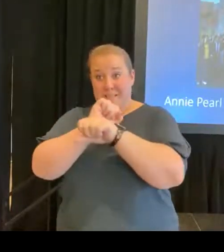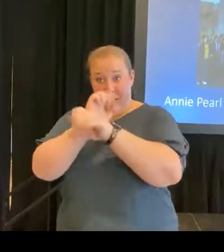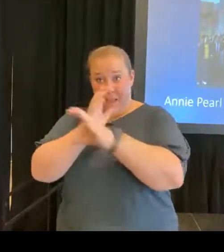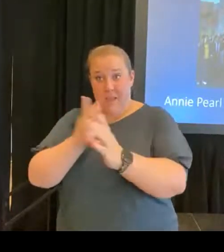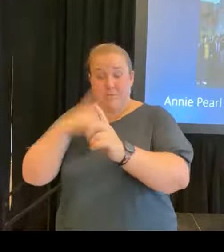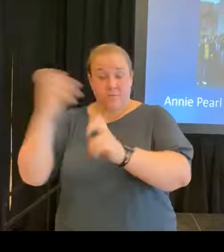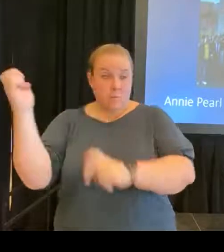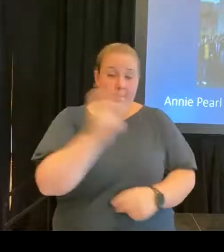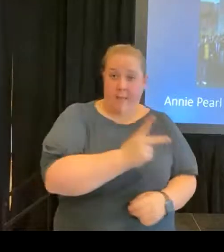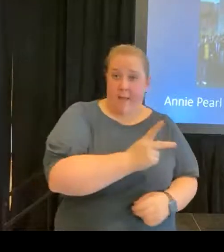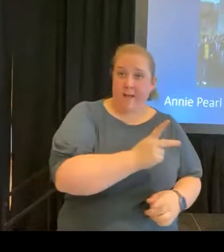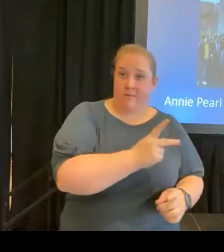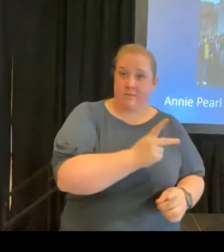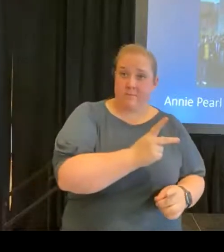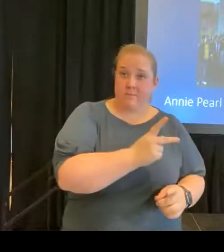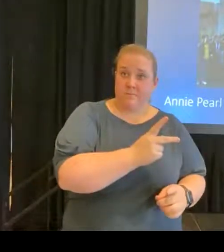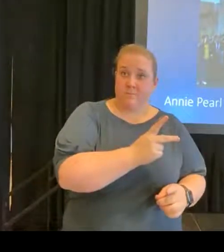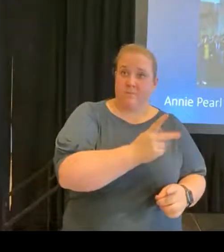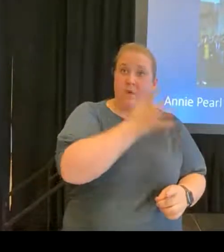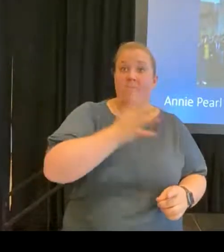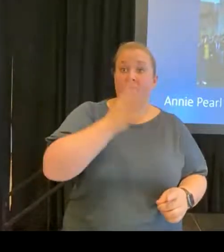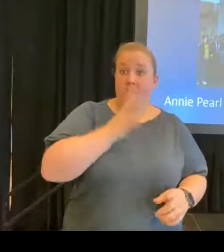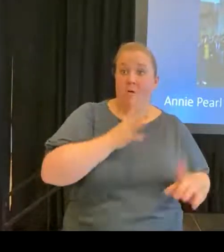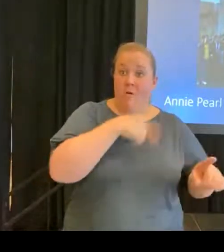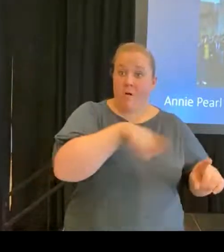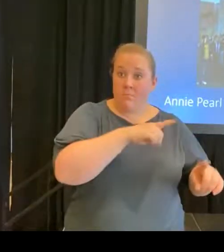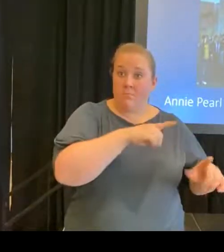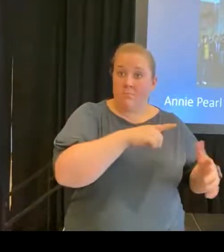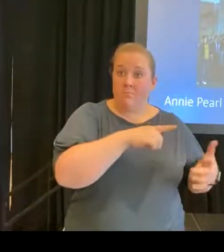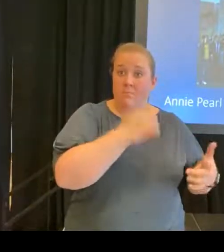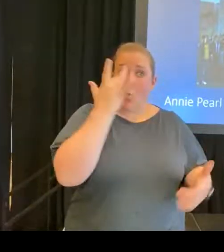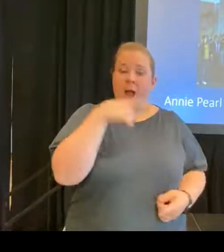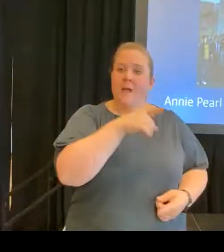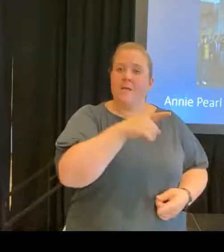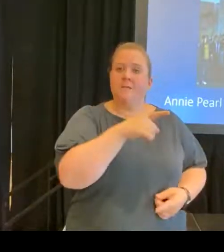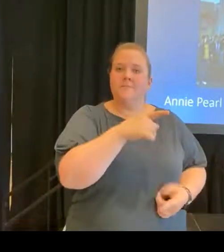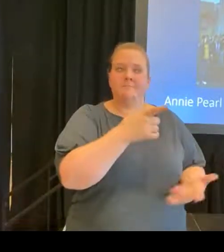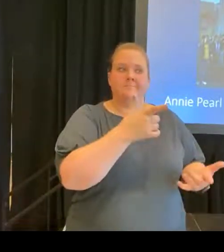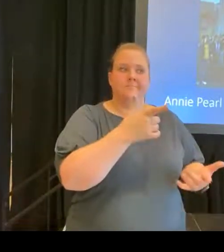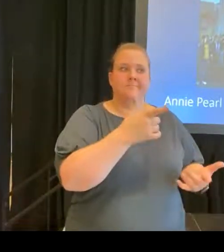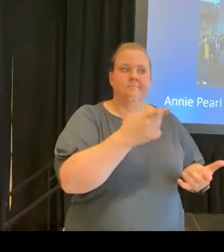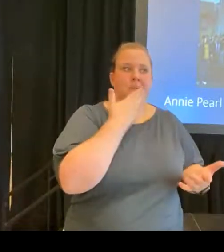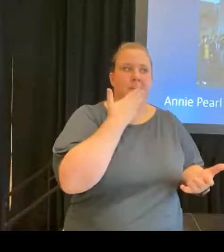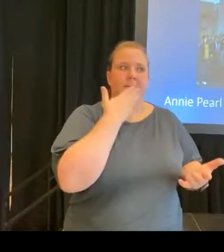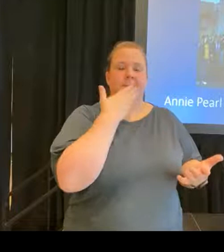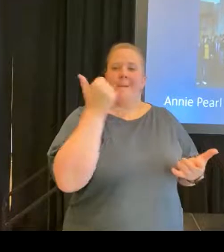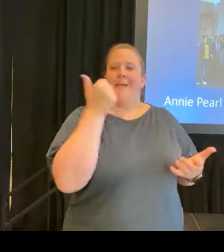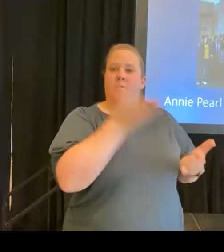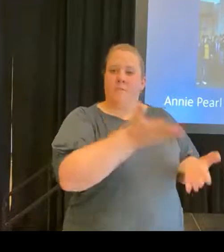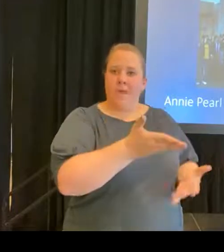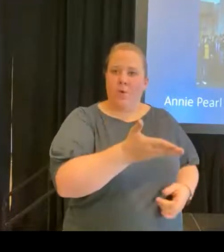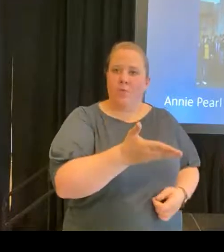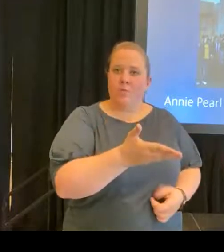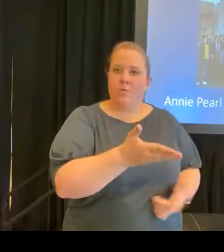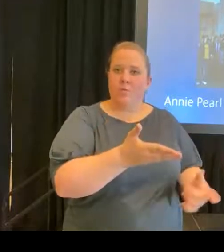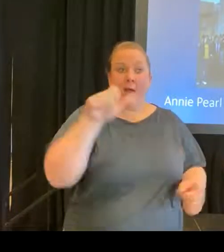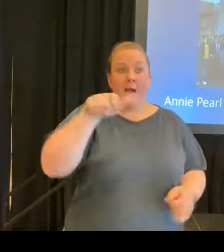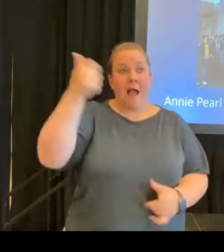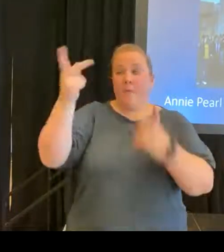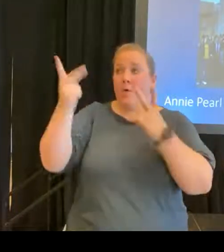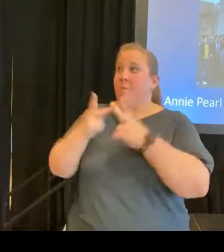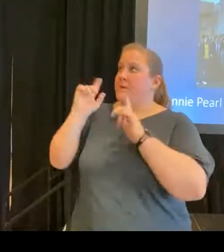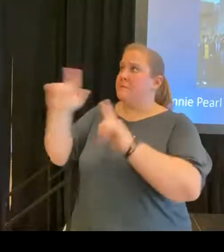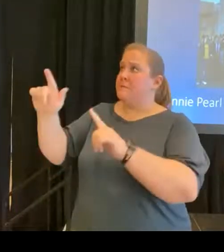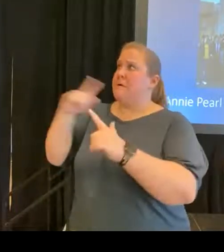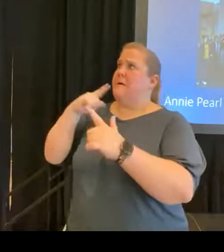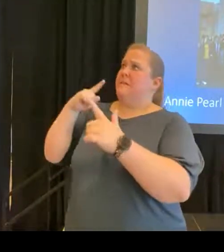back to the plantation where they were because they were treated better there. They went to other places and then they